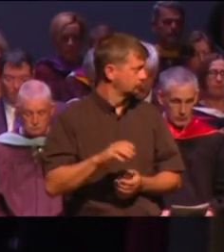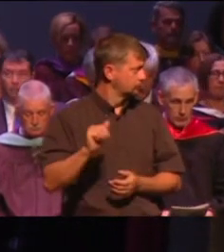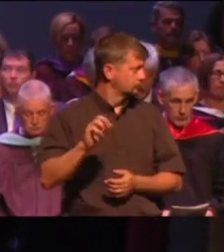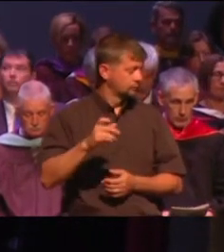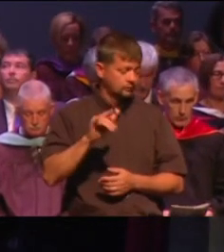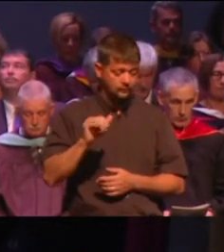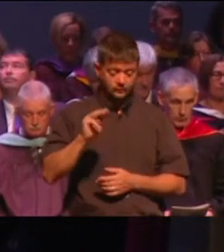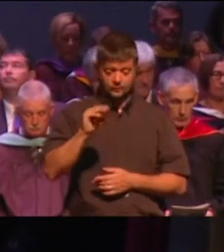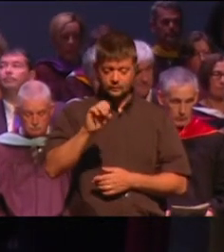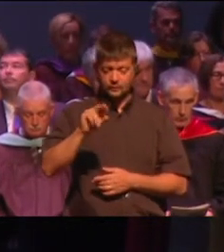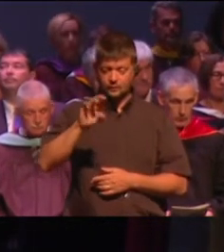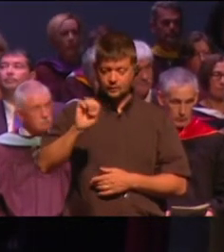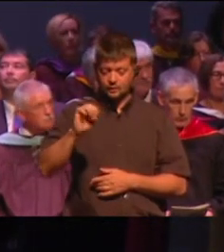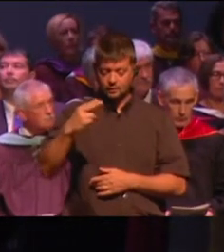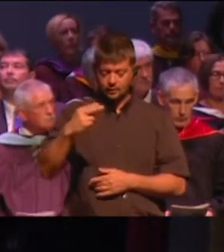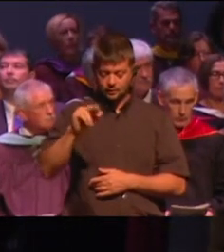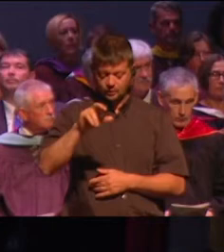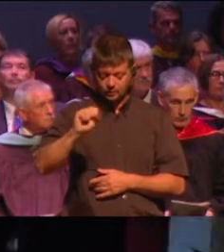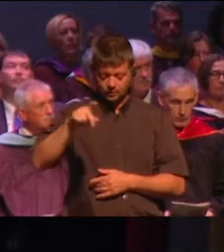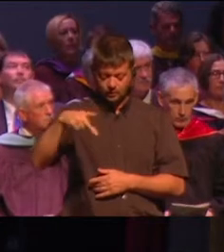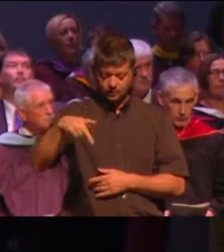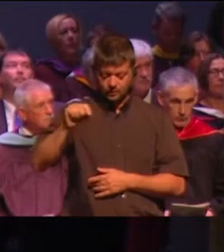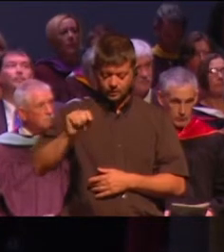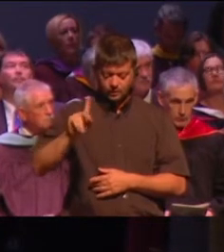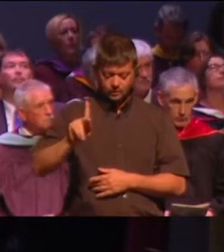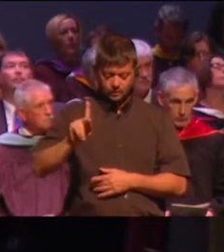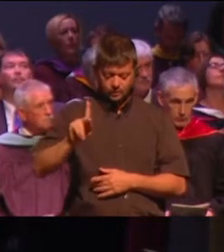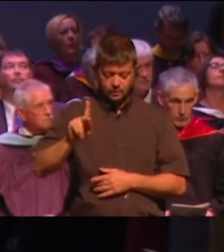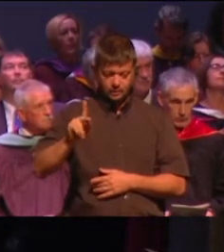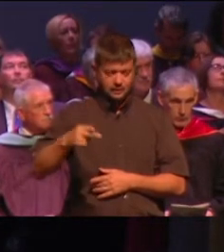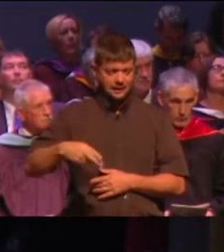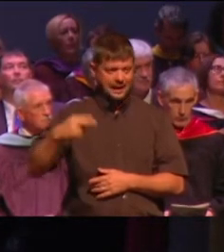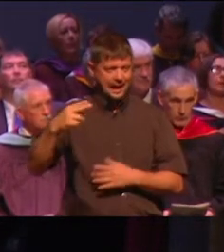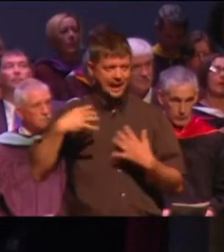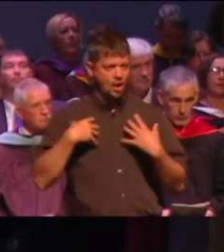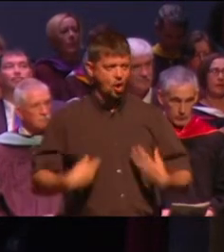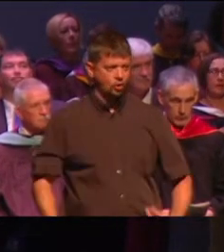Ashley Moore Harris, Phi Theta Kappa, High Honors.